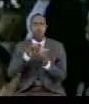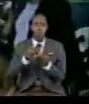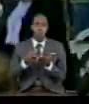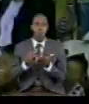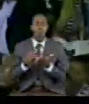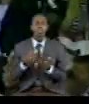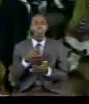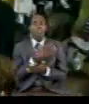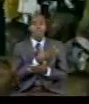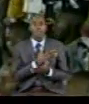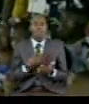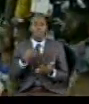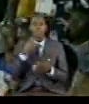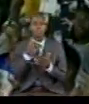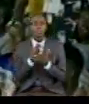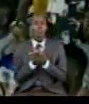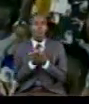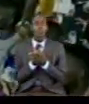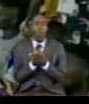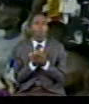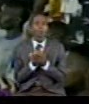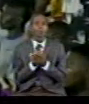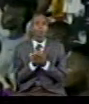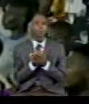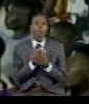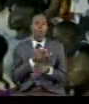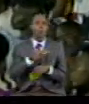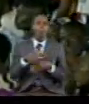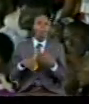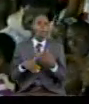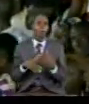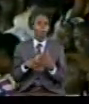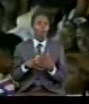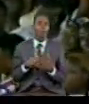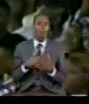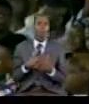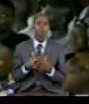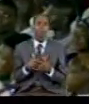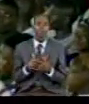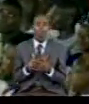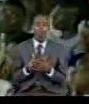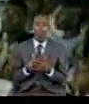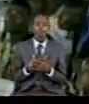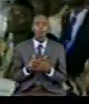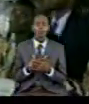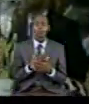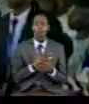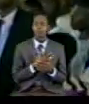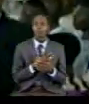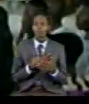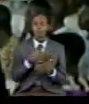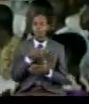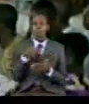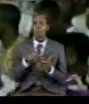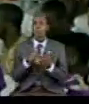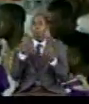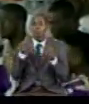in the neck. I mean, pains are in the joints and hands. And this person has written